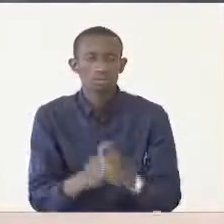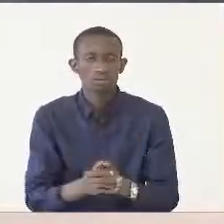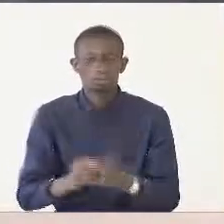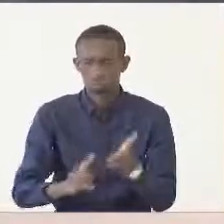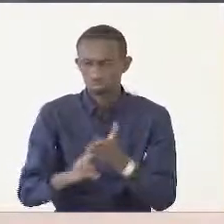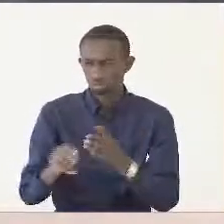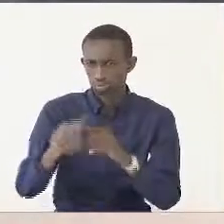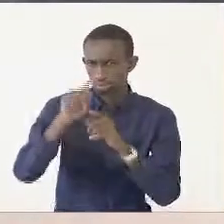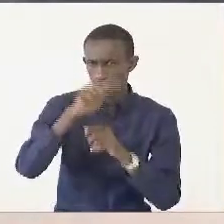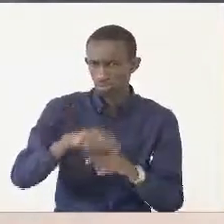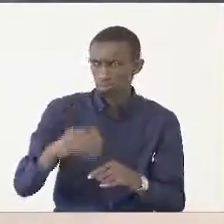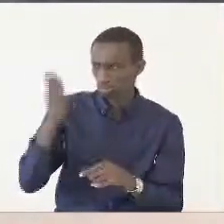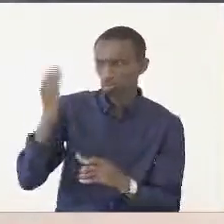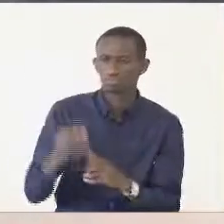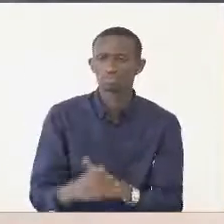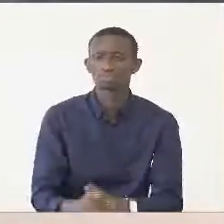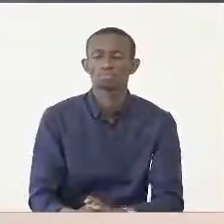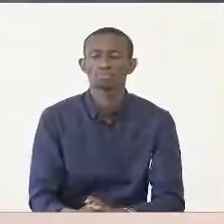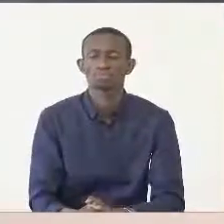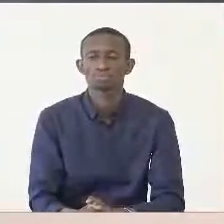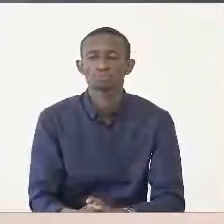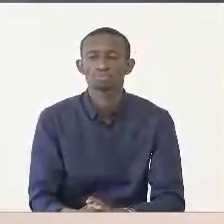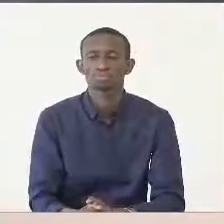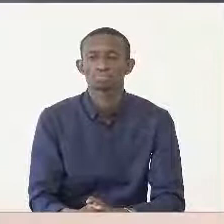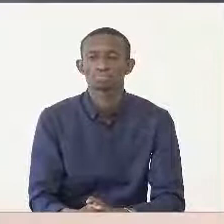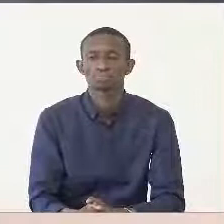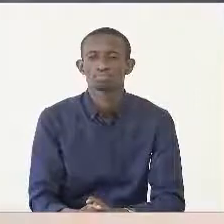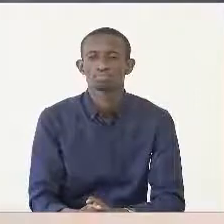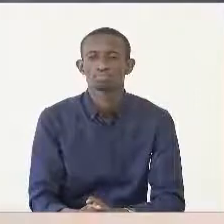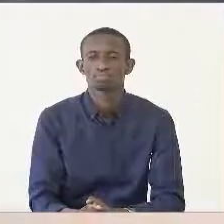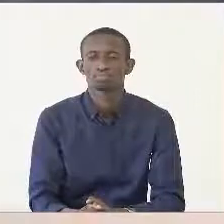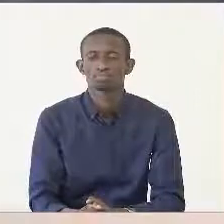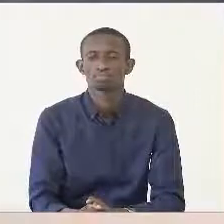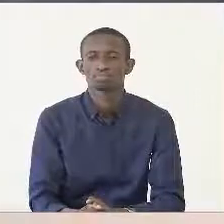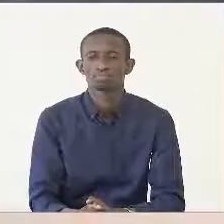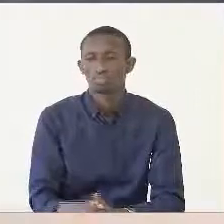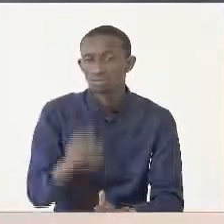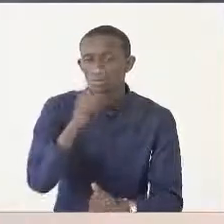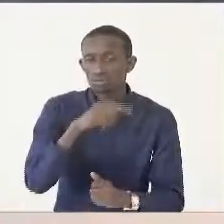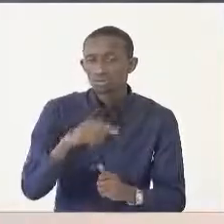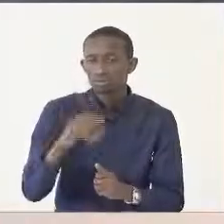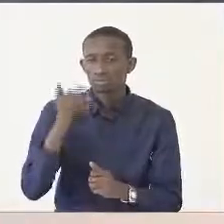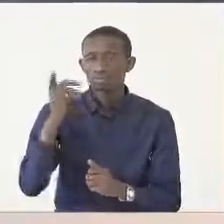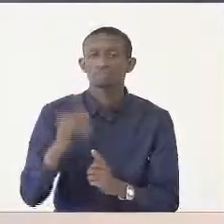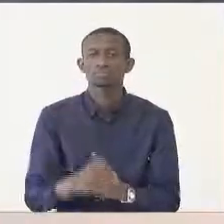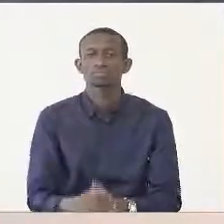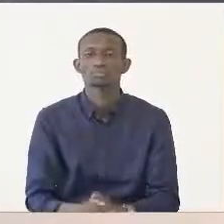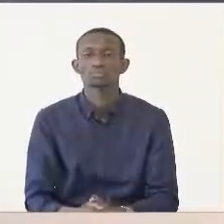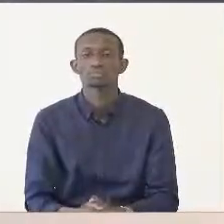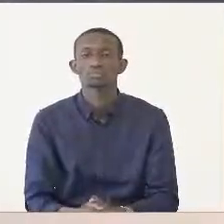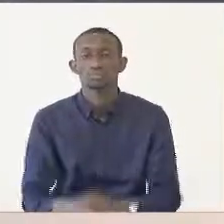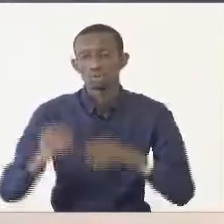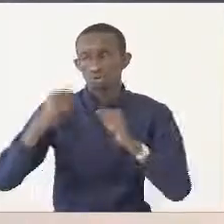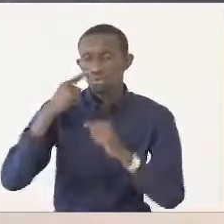this angle. From this angle, we can